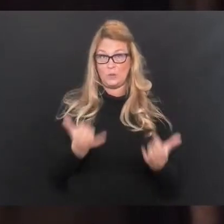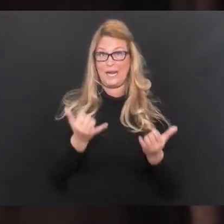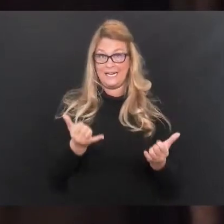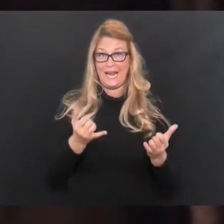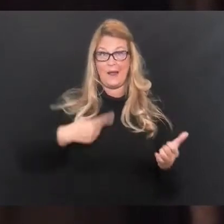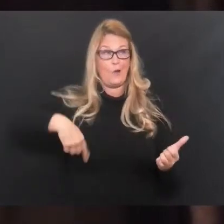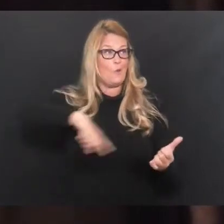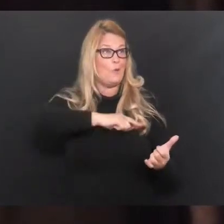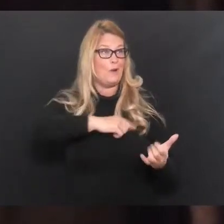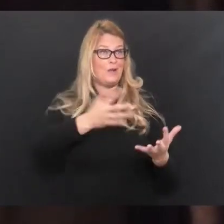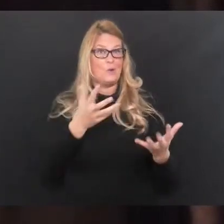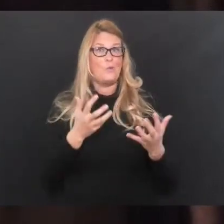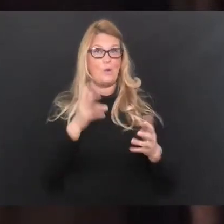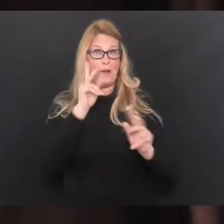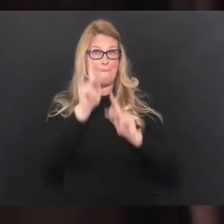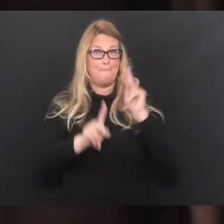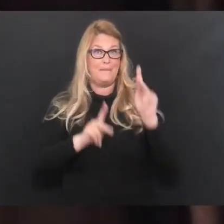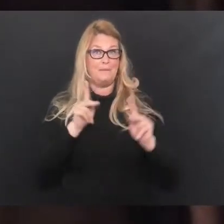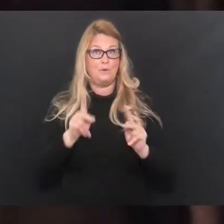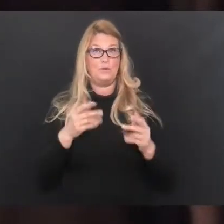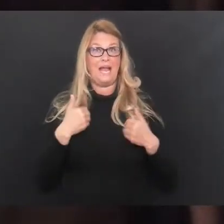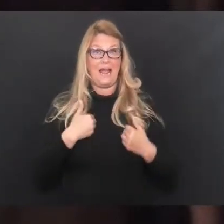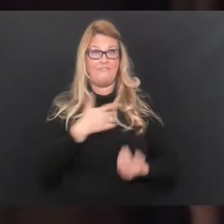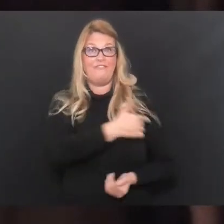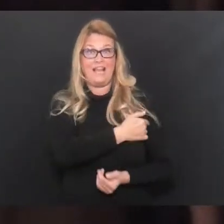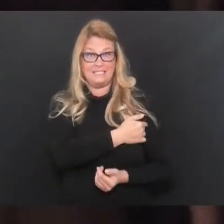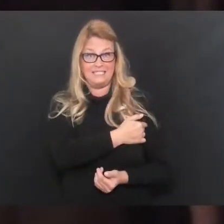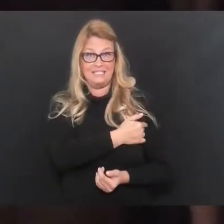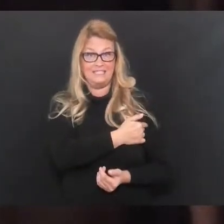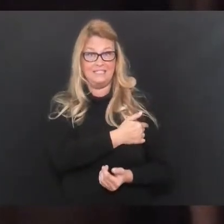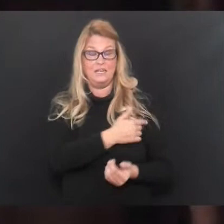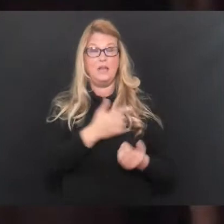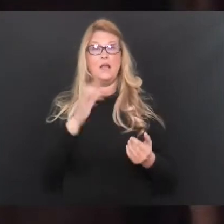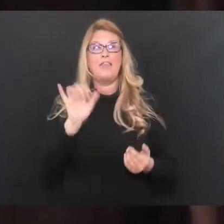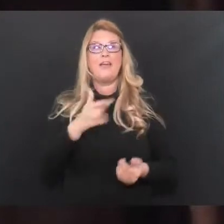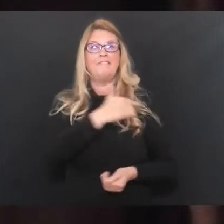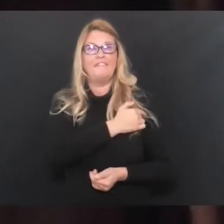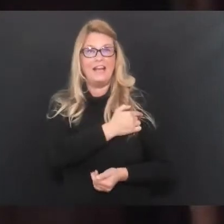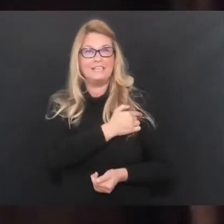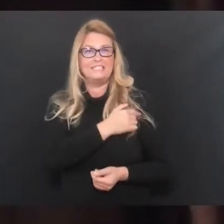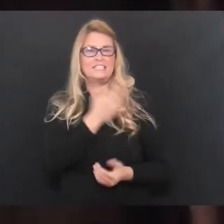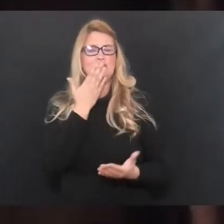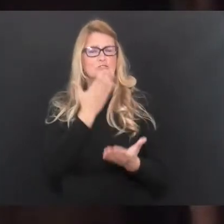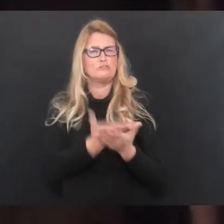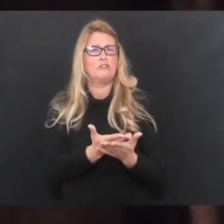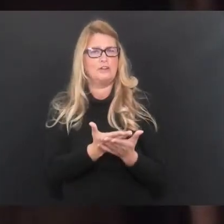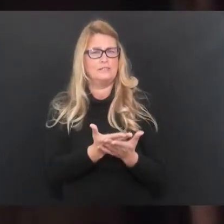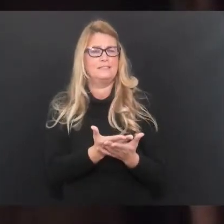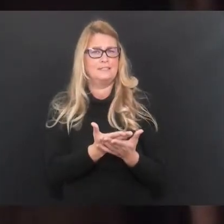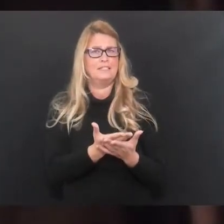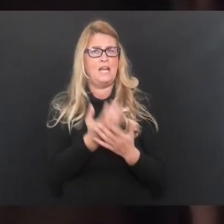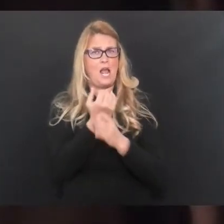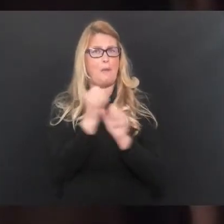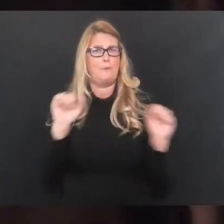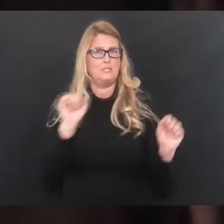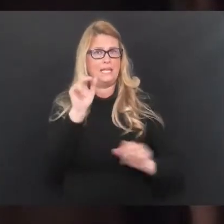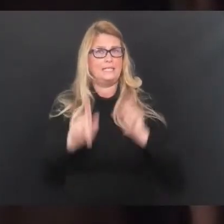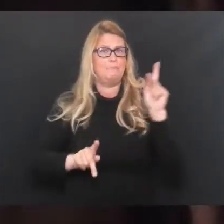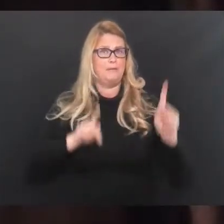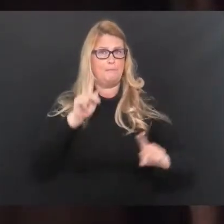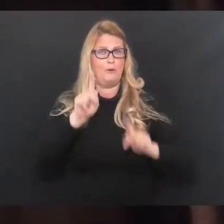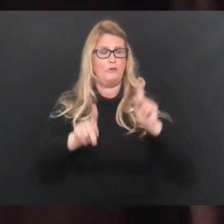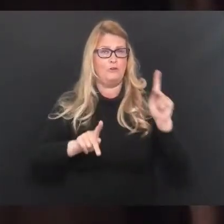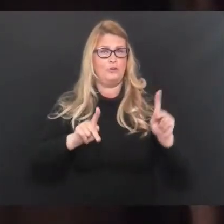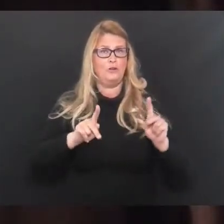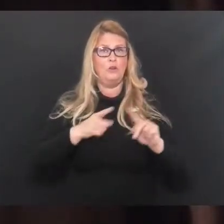want people to choose to be vaccinated, because the vaccines are really very good at protecting people even from